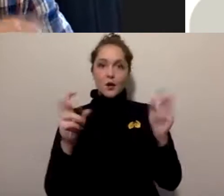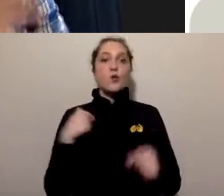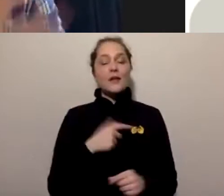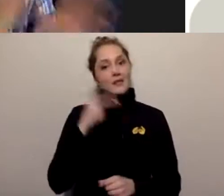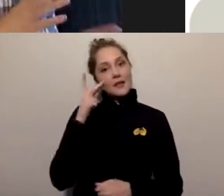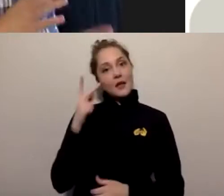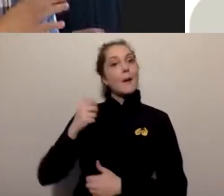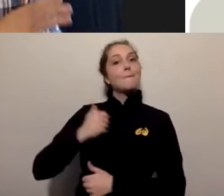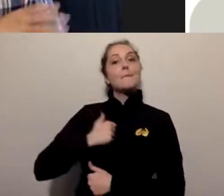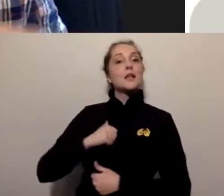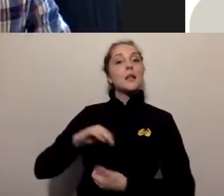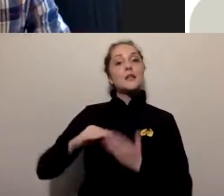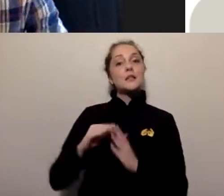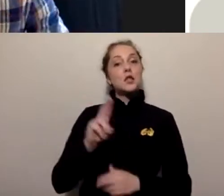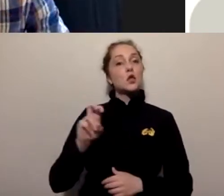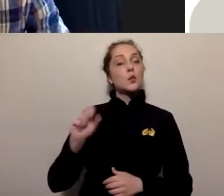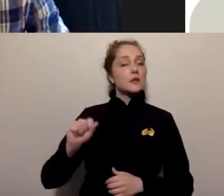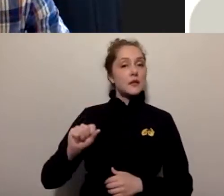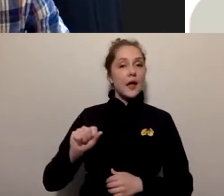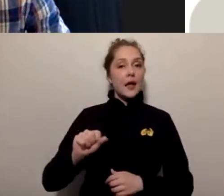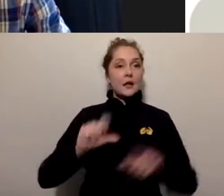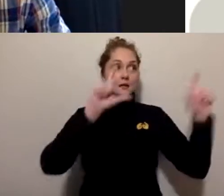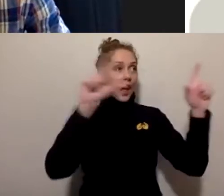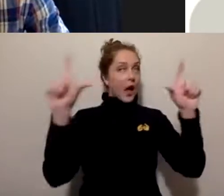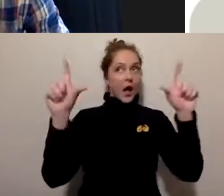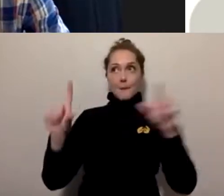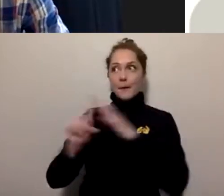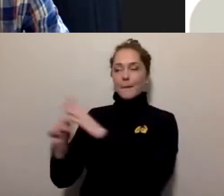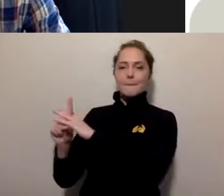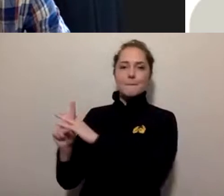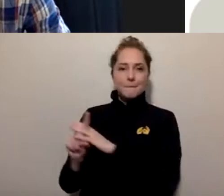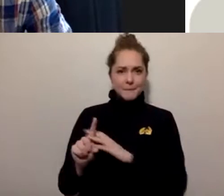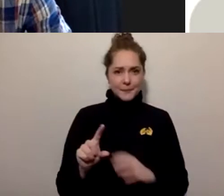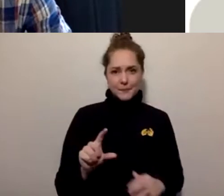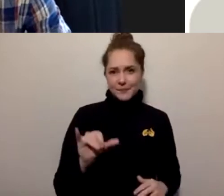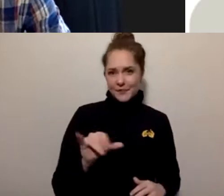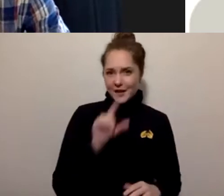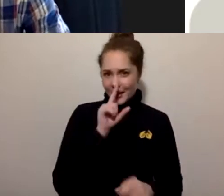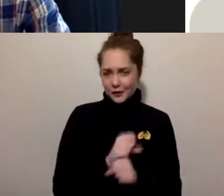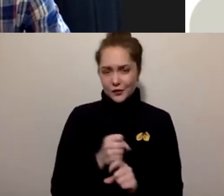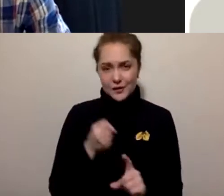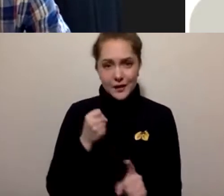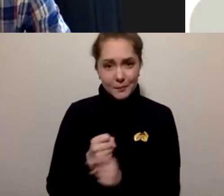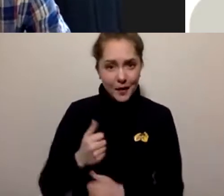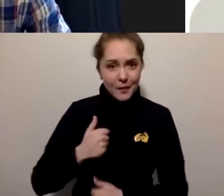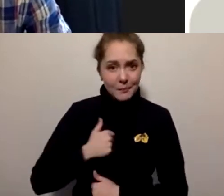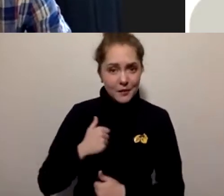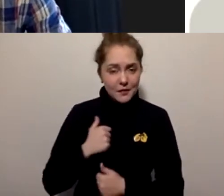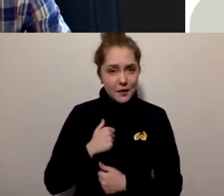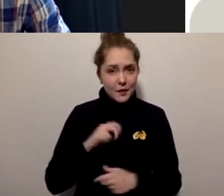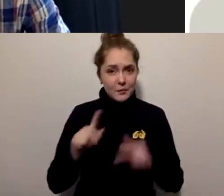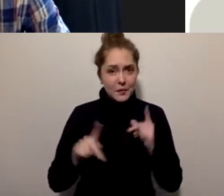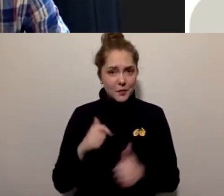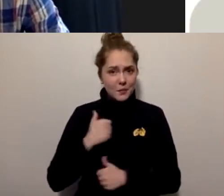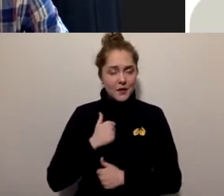USA signs pop up around town, and I don't think that actually makes an impact on veterans and families, military families